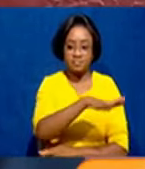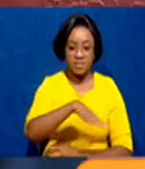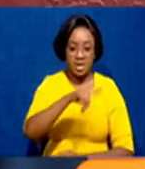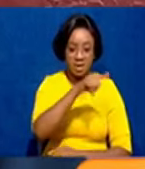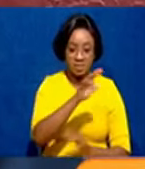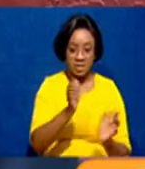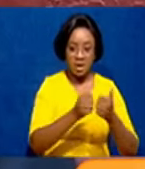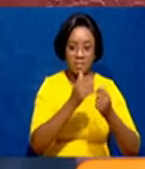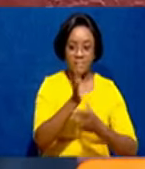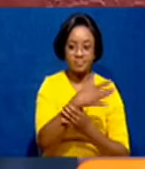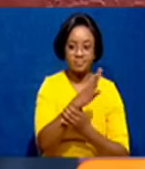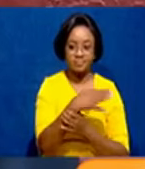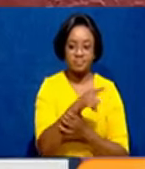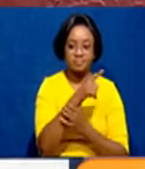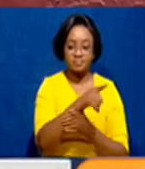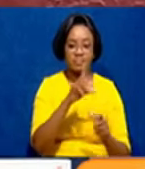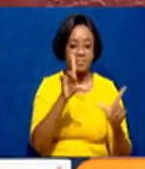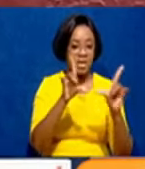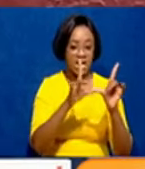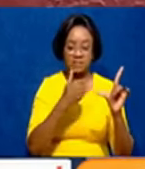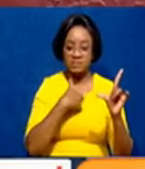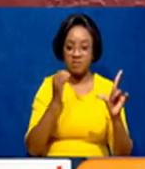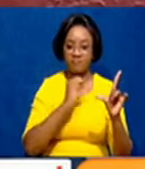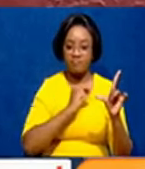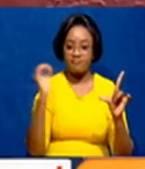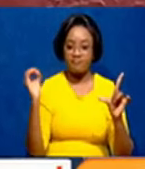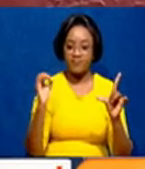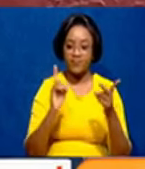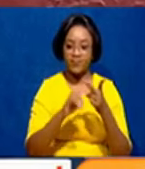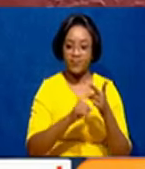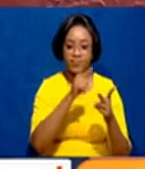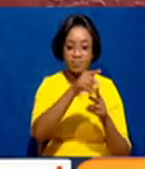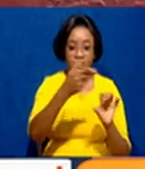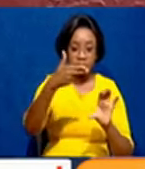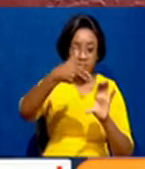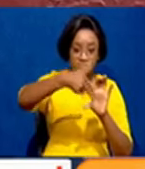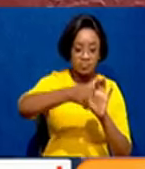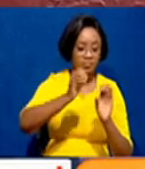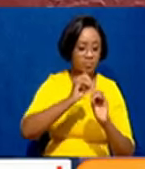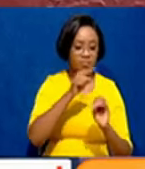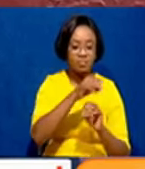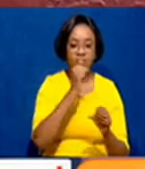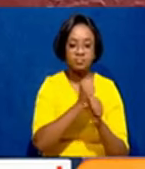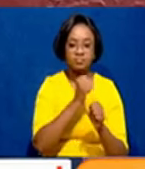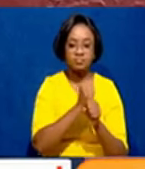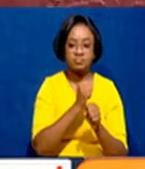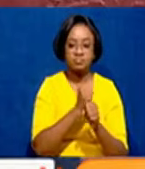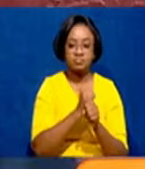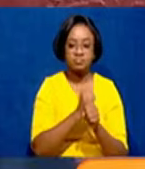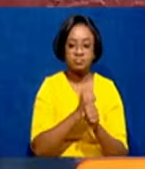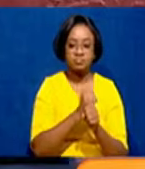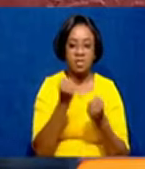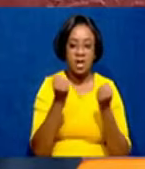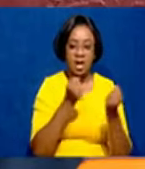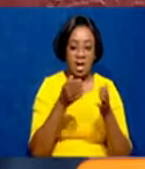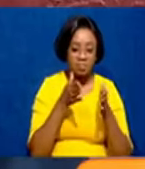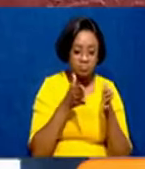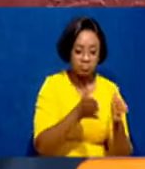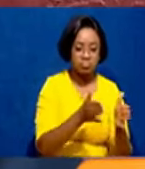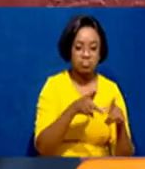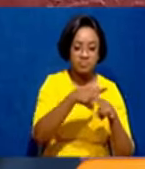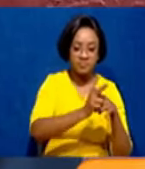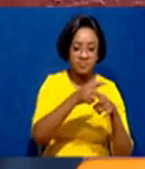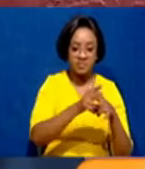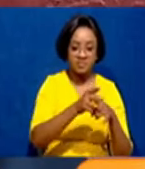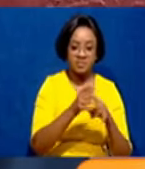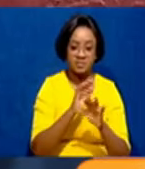Embakasi, one, was not licensed. Two, it was not a filling plant. It was operating, as Waziri had said, as a garage by day. And in the